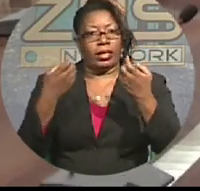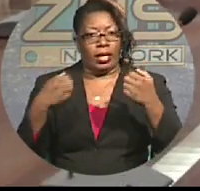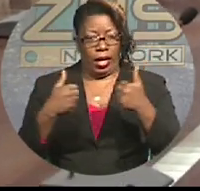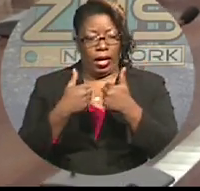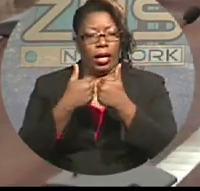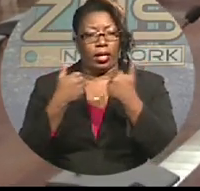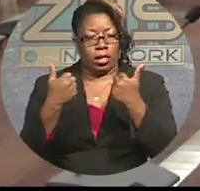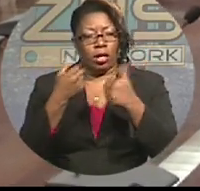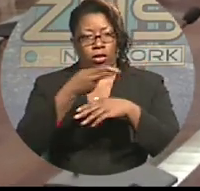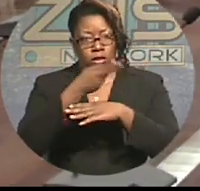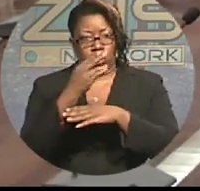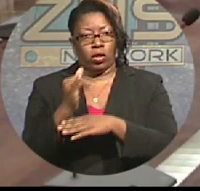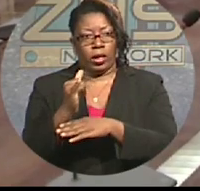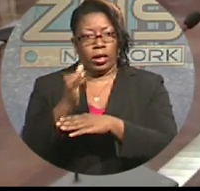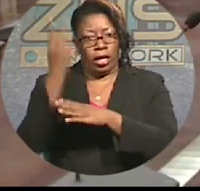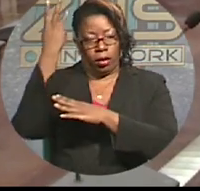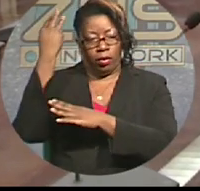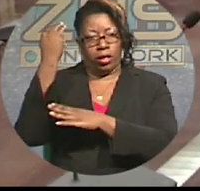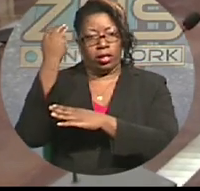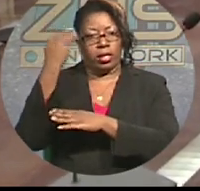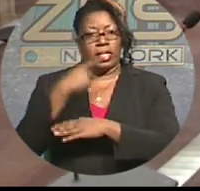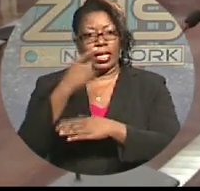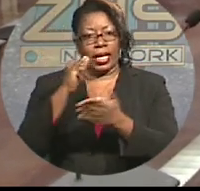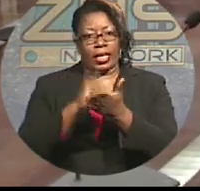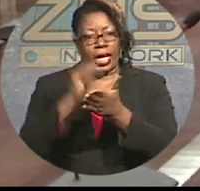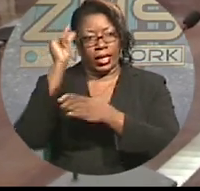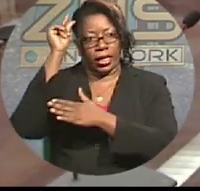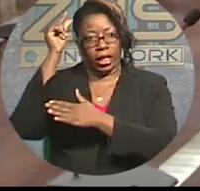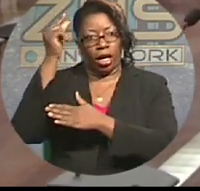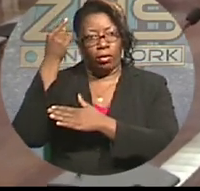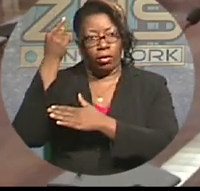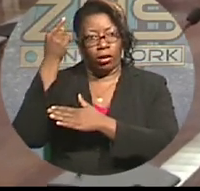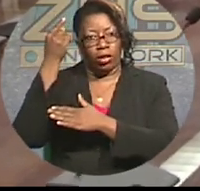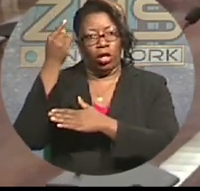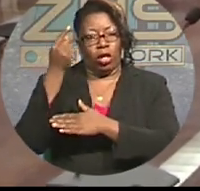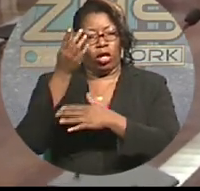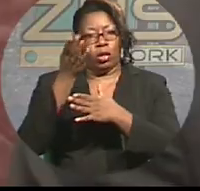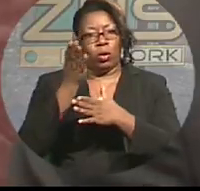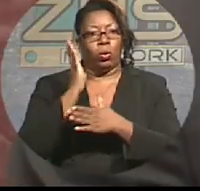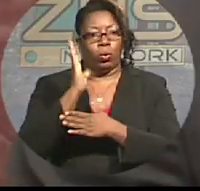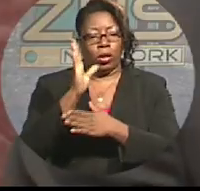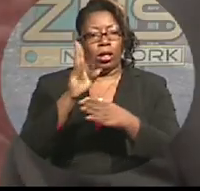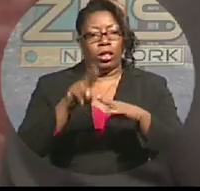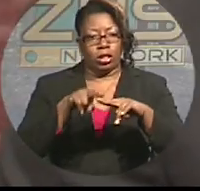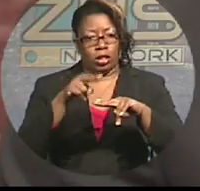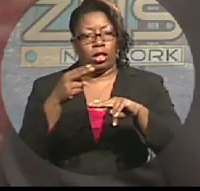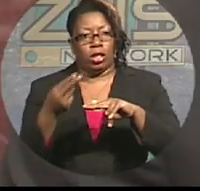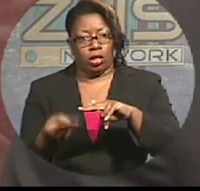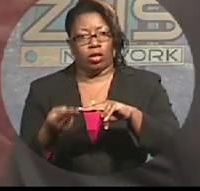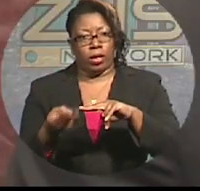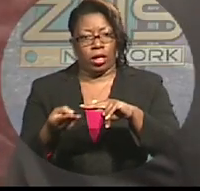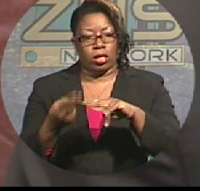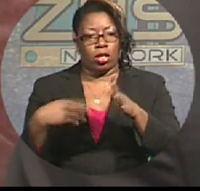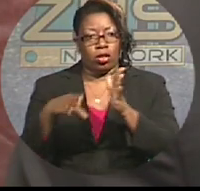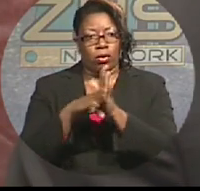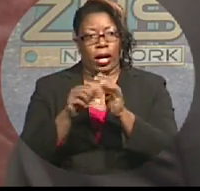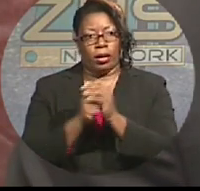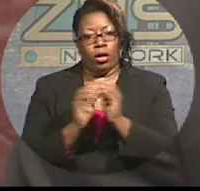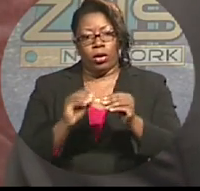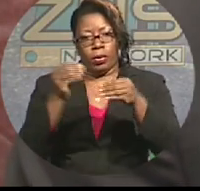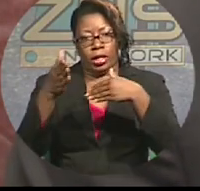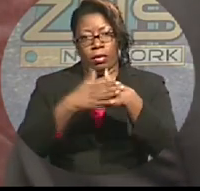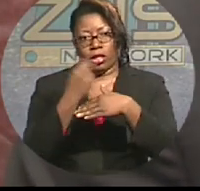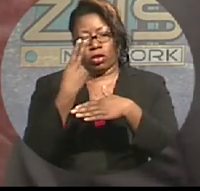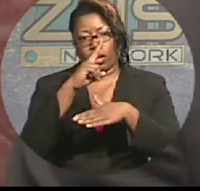Prime Minister Christie made it clear the government will be relentless in cracking down on crime. Reinstatement of the 12-hour policing